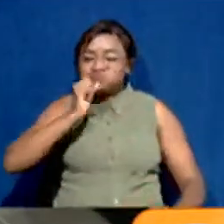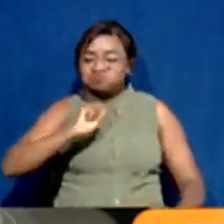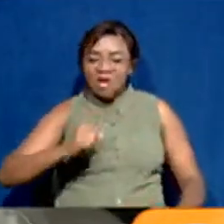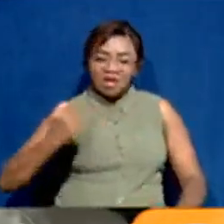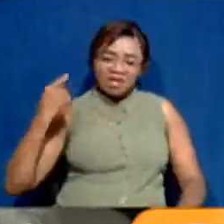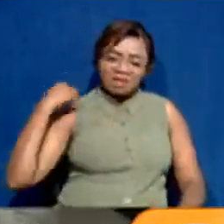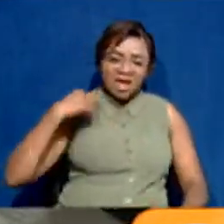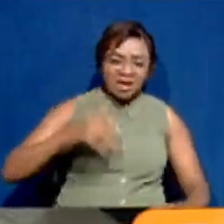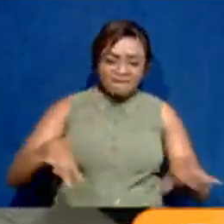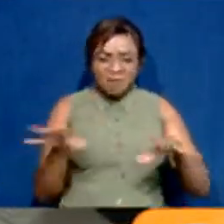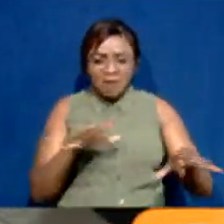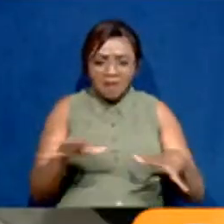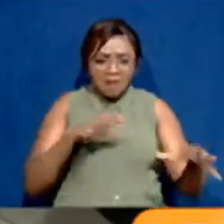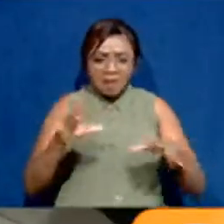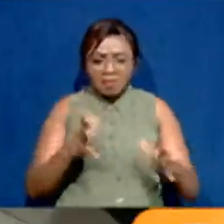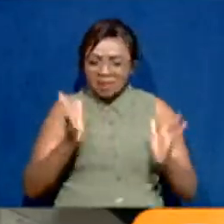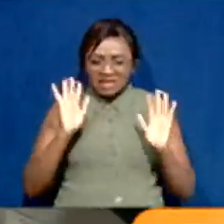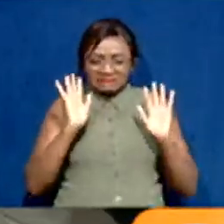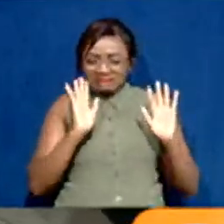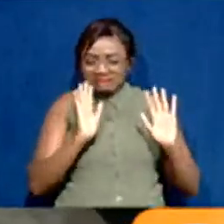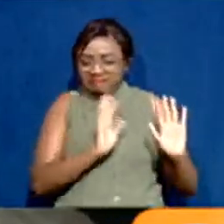ya kutingiswa hivi na diesel.